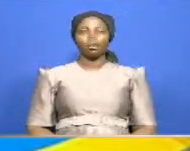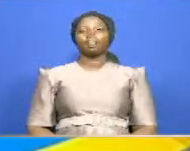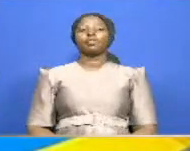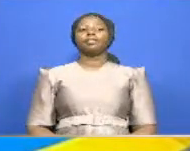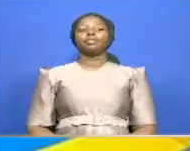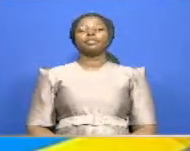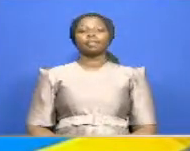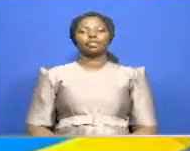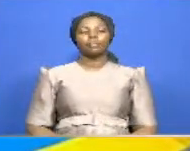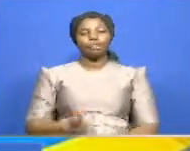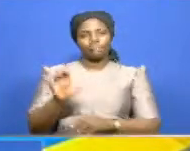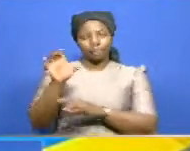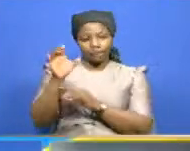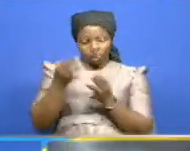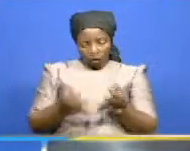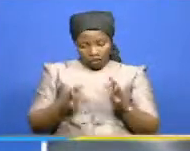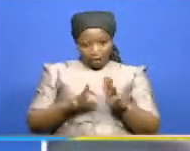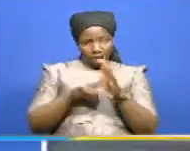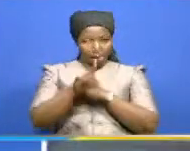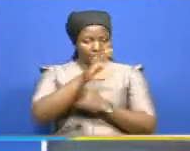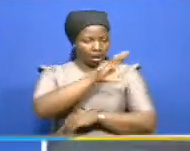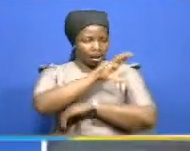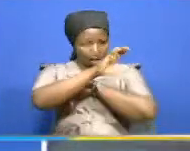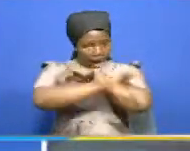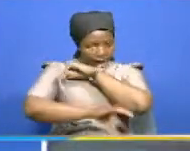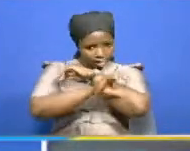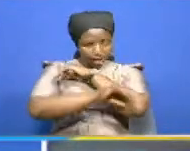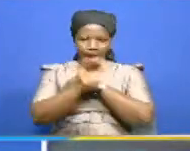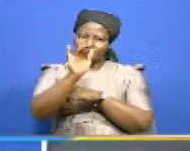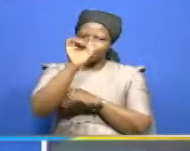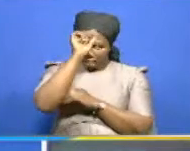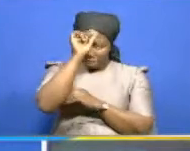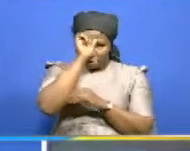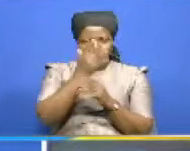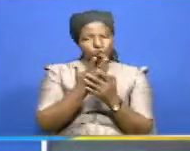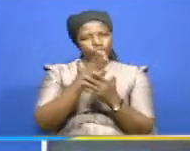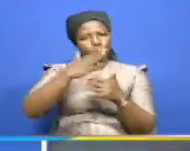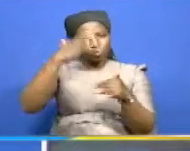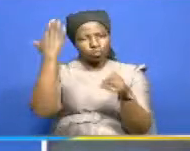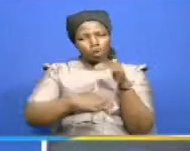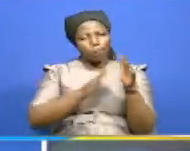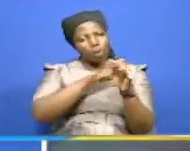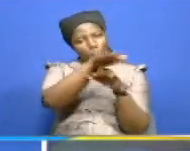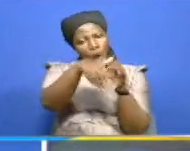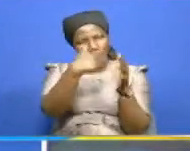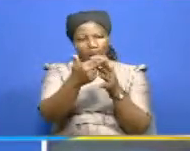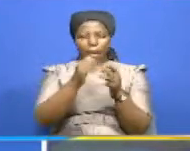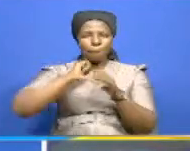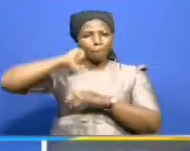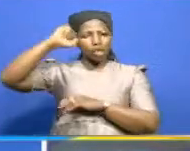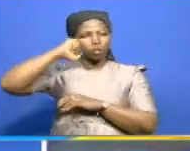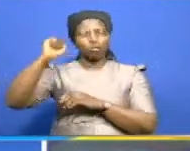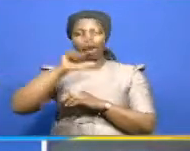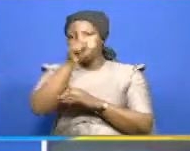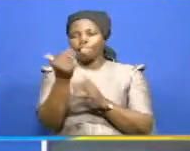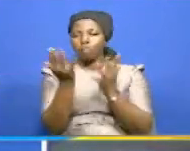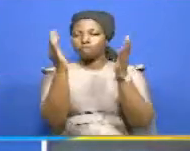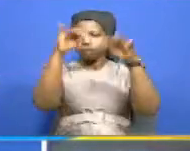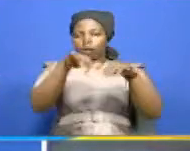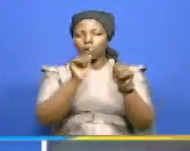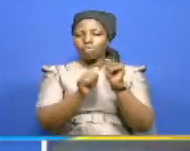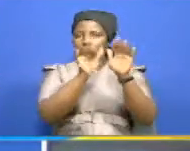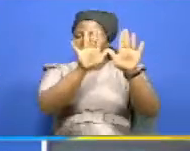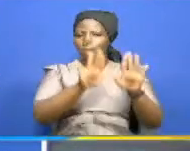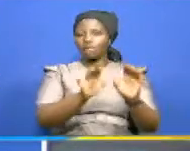Clinical officers in the country have urged the government to ban all political and non-essential gatherings to tame the surging numbers of